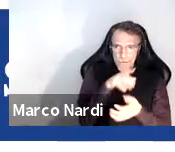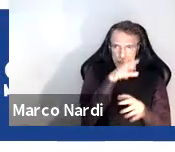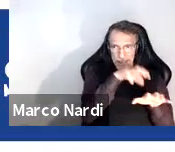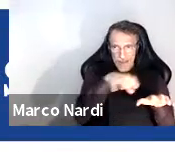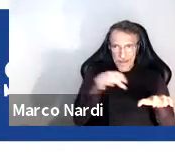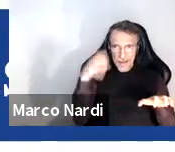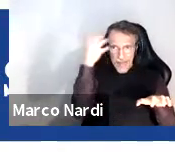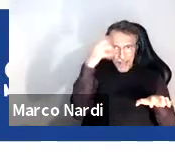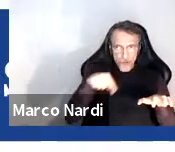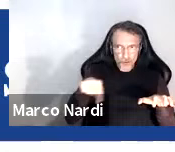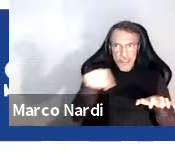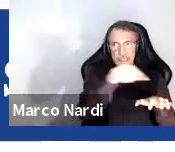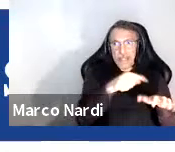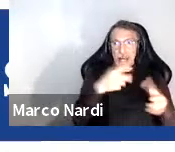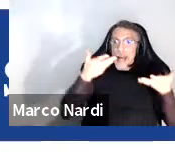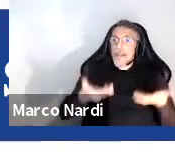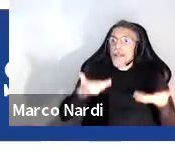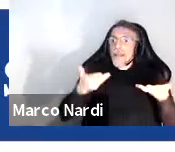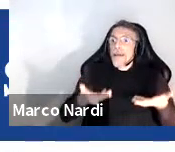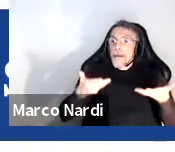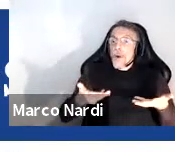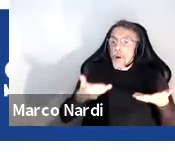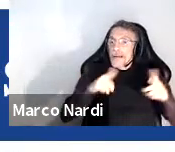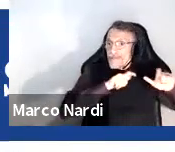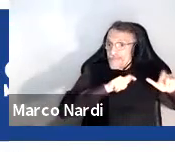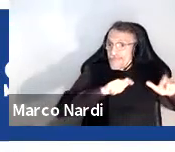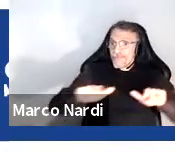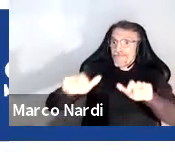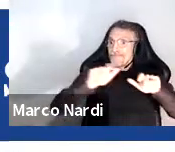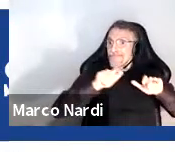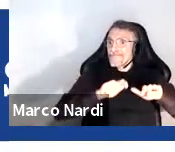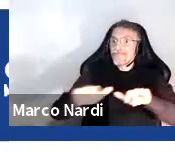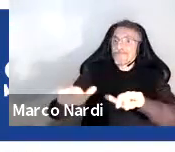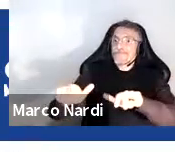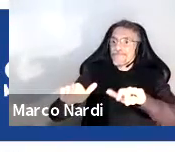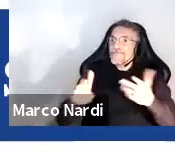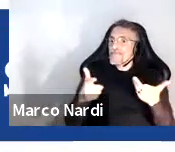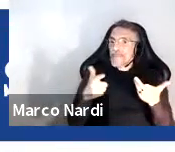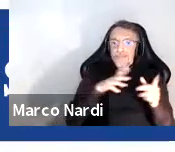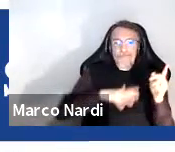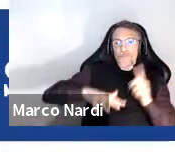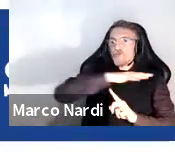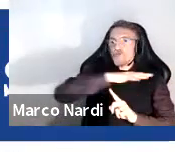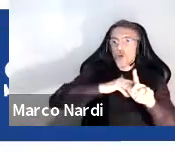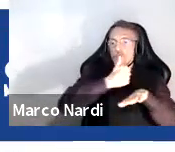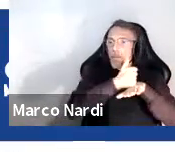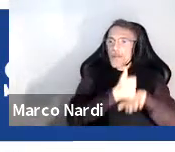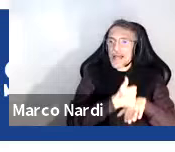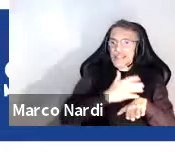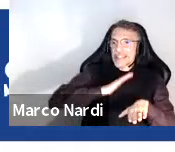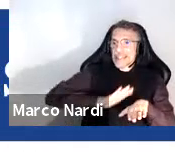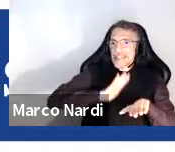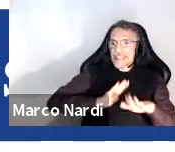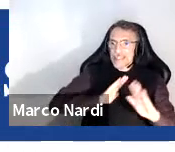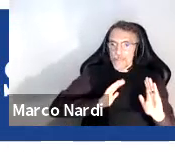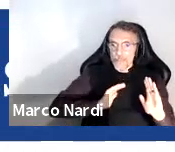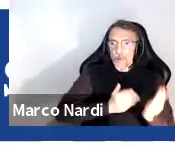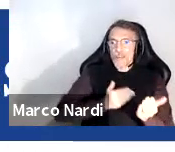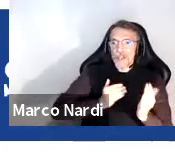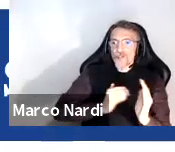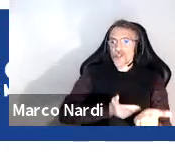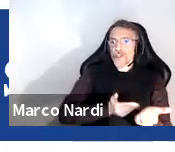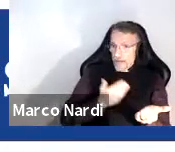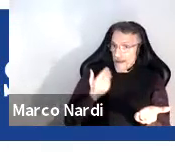current conditions cannot maintain the existing level of social and basic need provisions that they